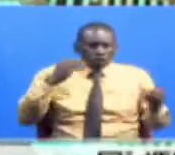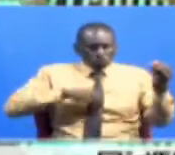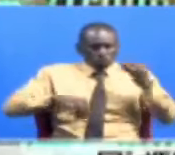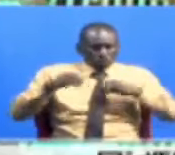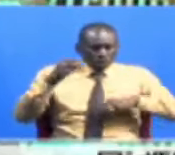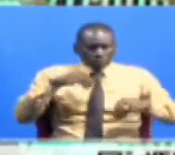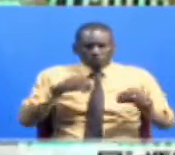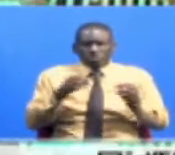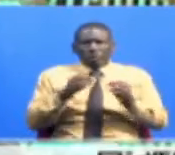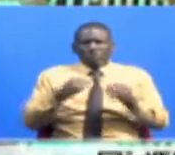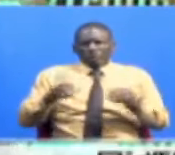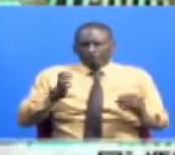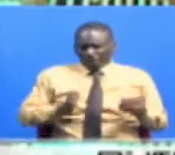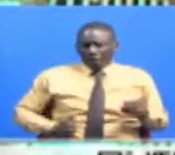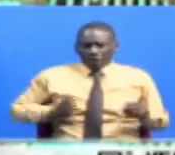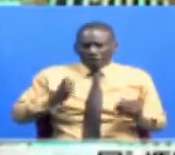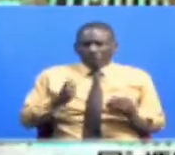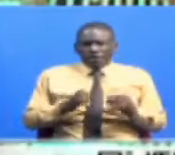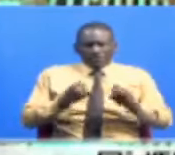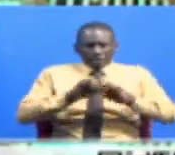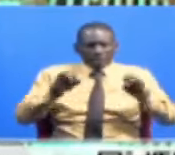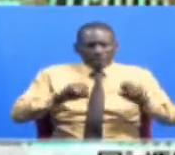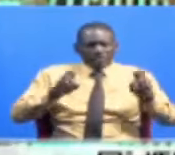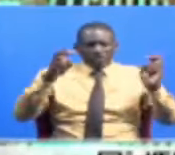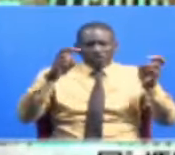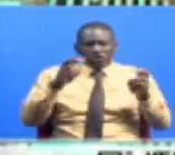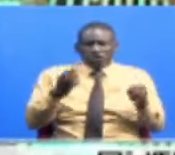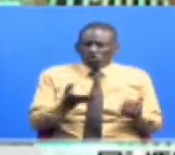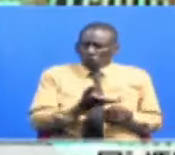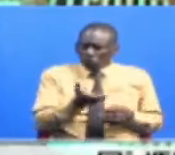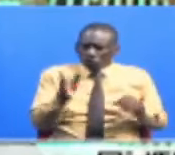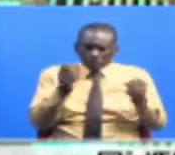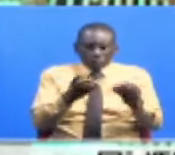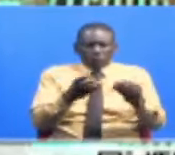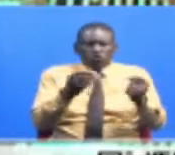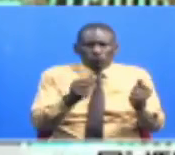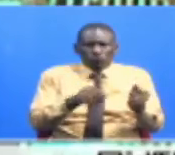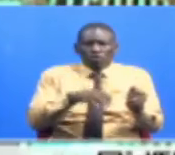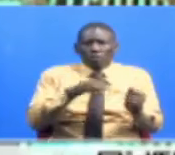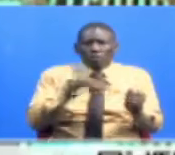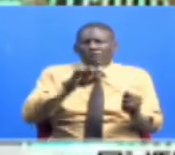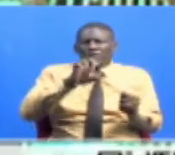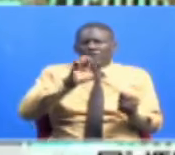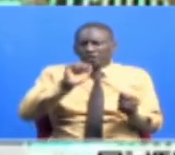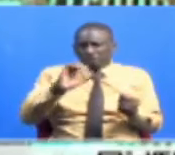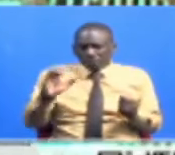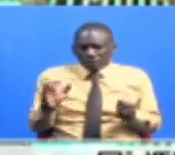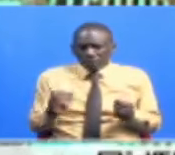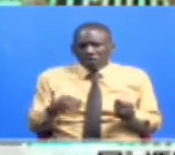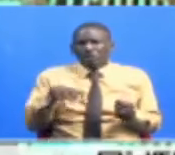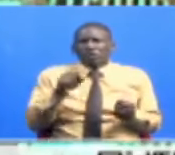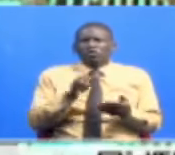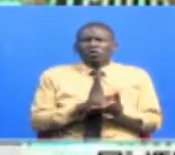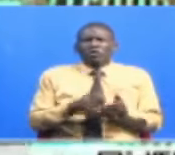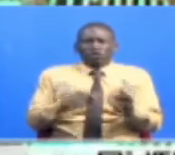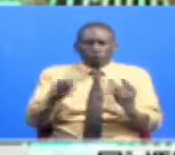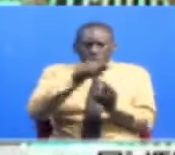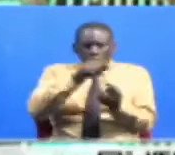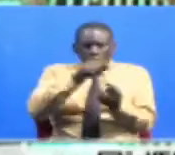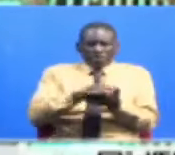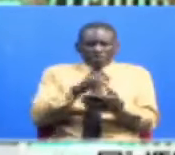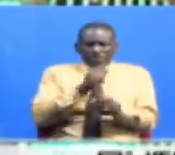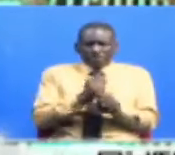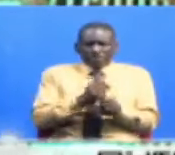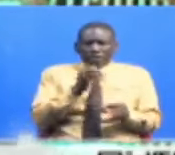corruption, ethics, integrity issues will be dealt with by the ESCC. So that when